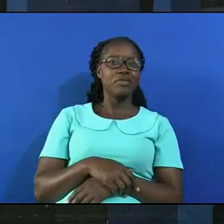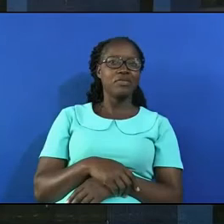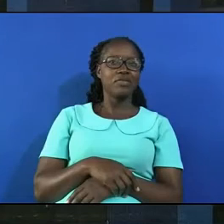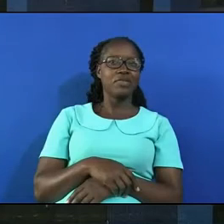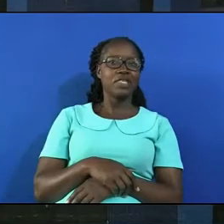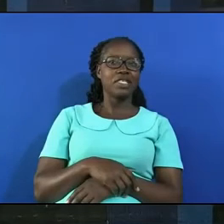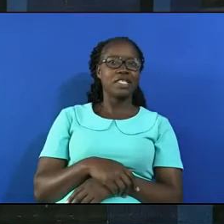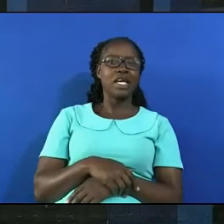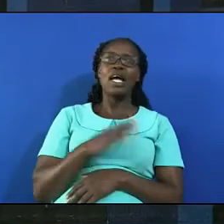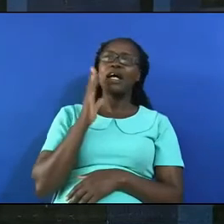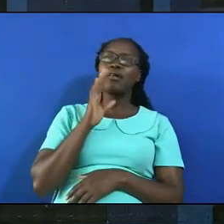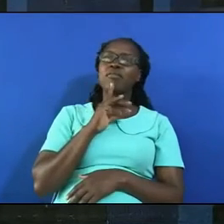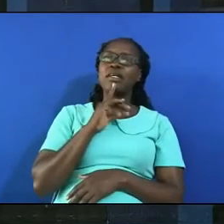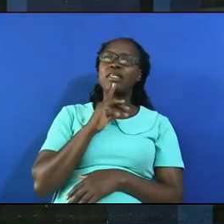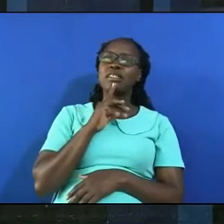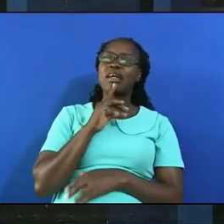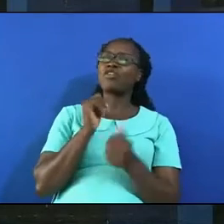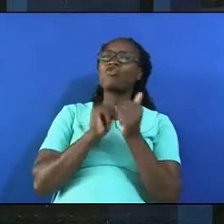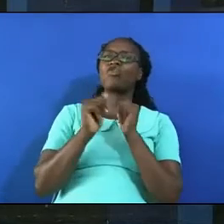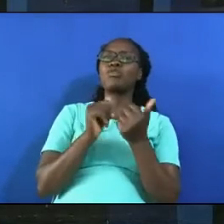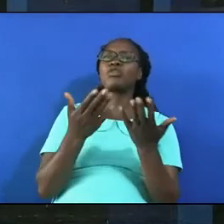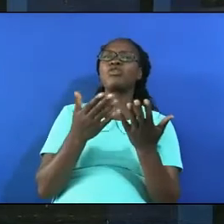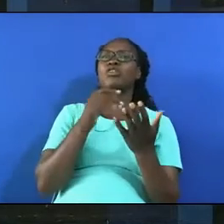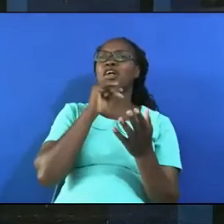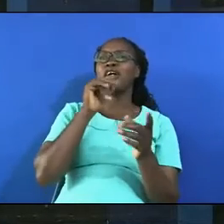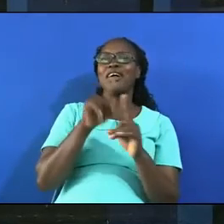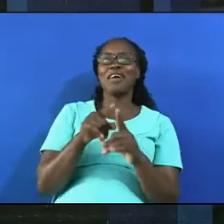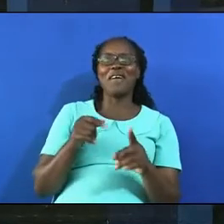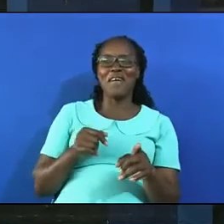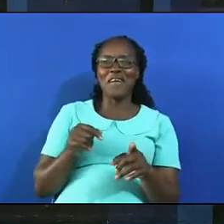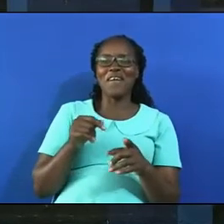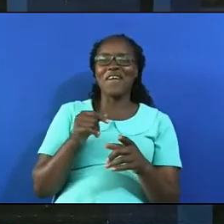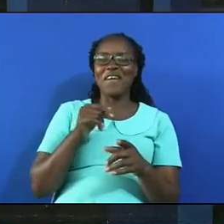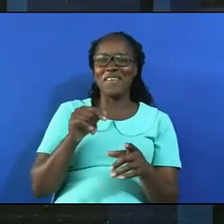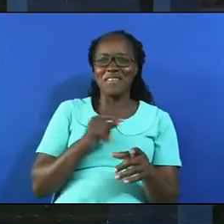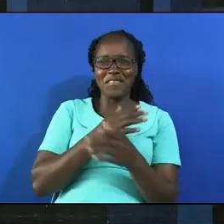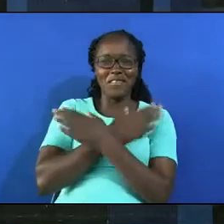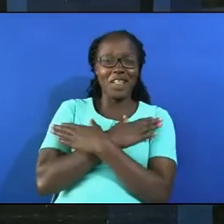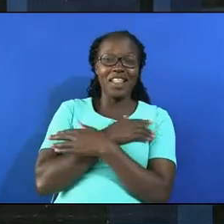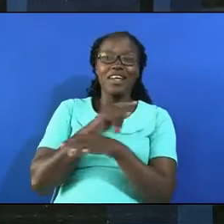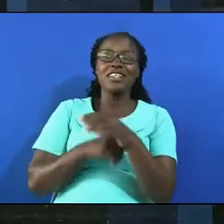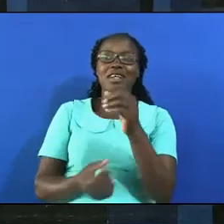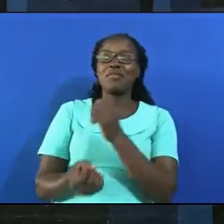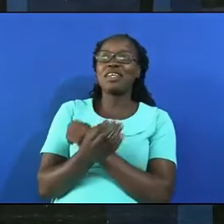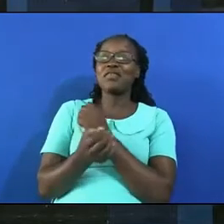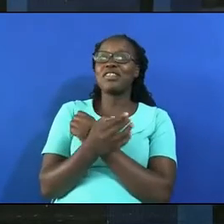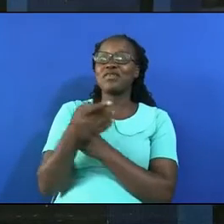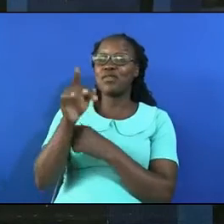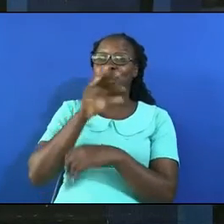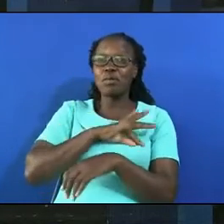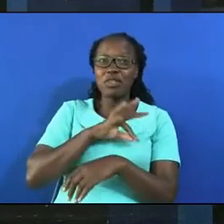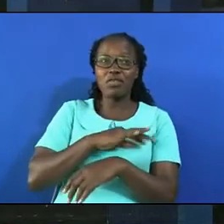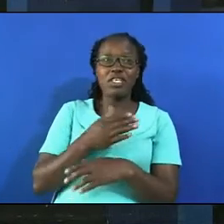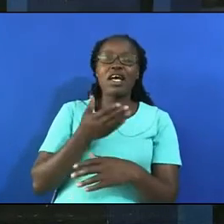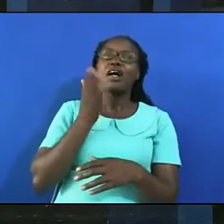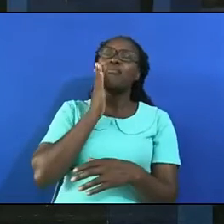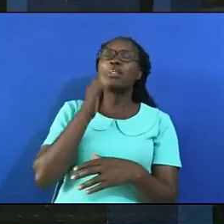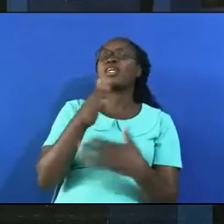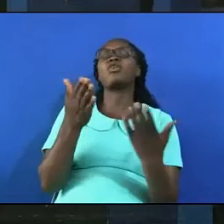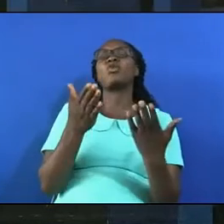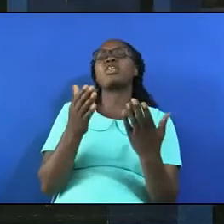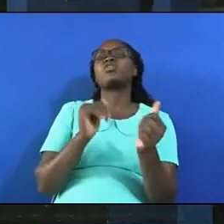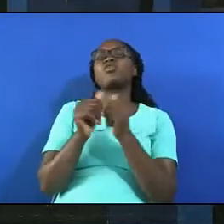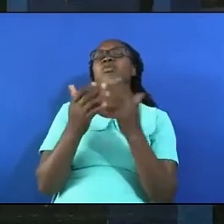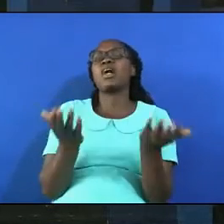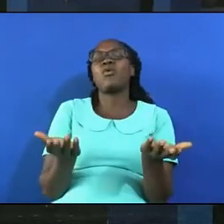I mean, your parents are not competing with you for a boyfriend or for a girlfriend. When they are advising you, it's for your own good. How can your parent compete with